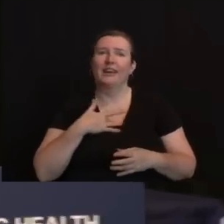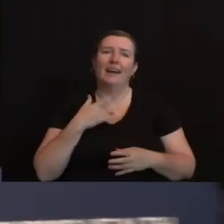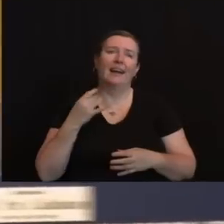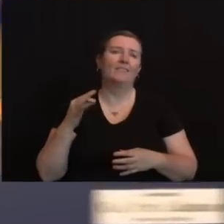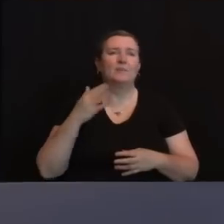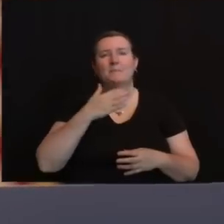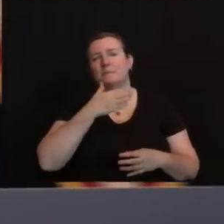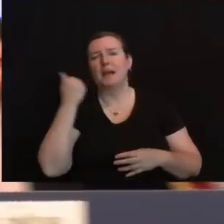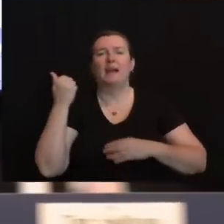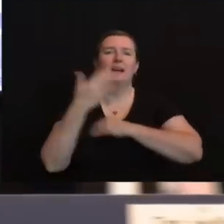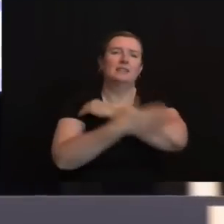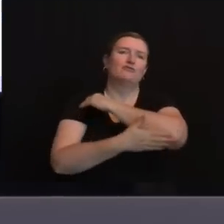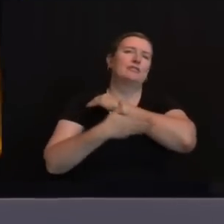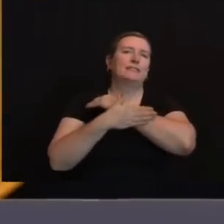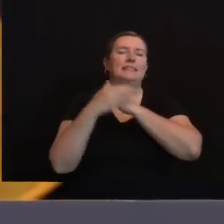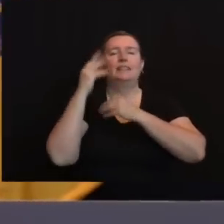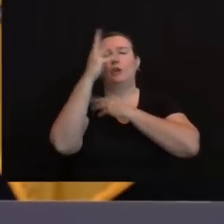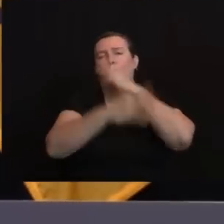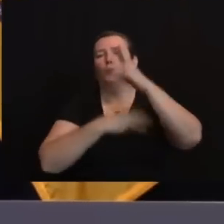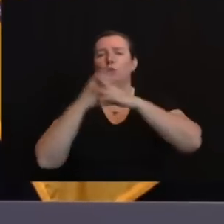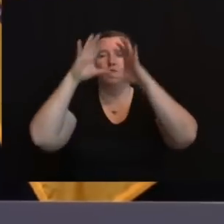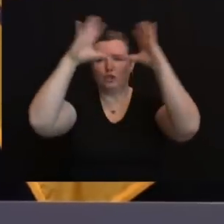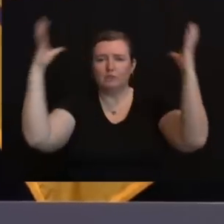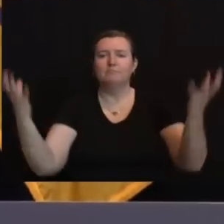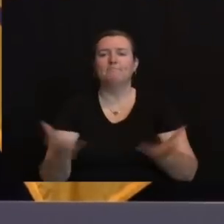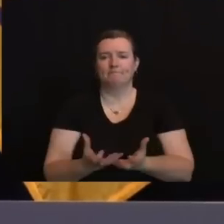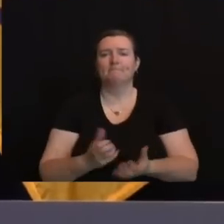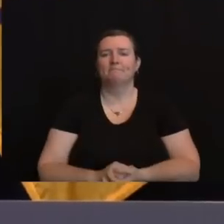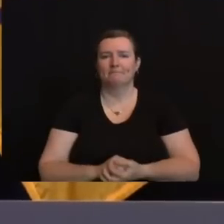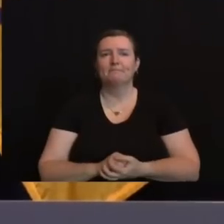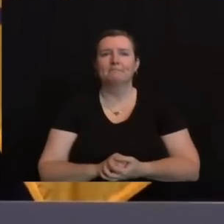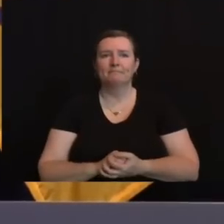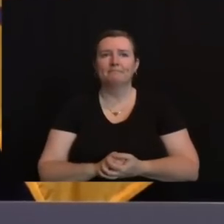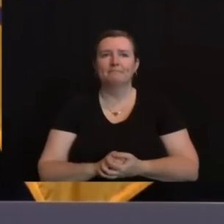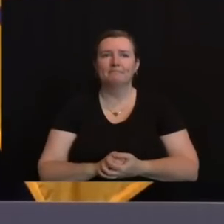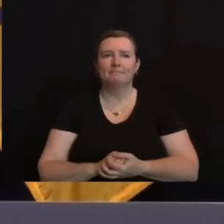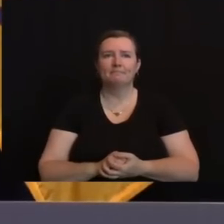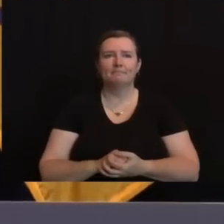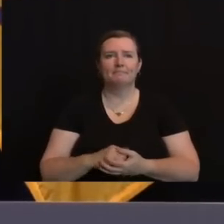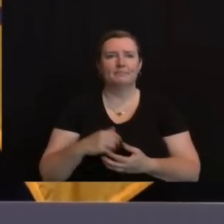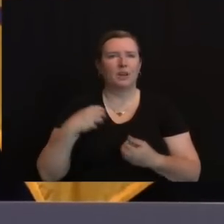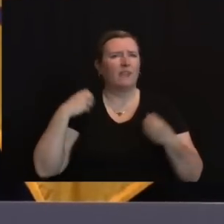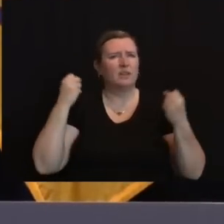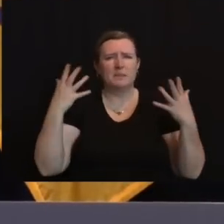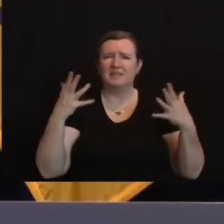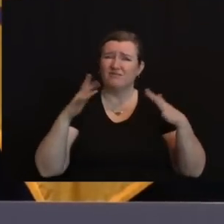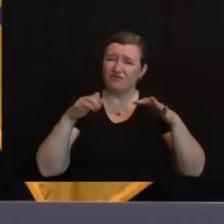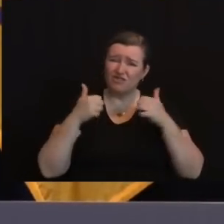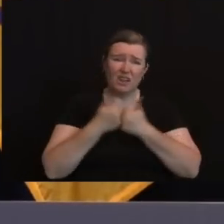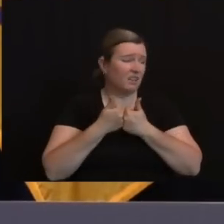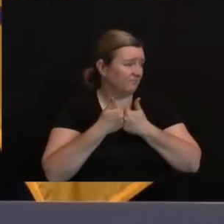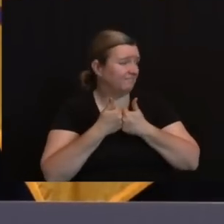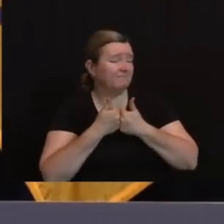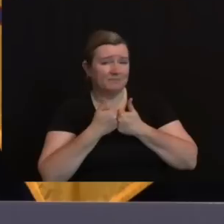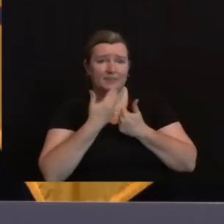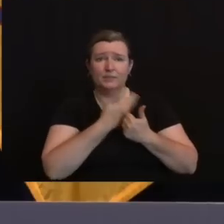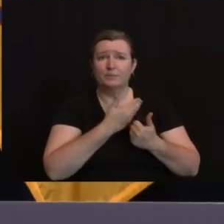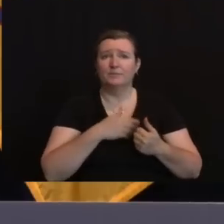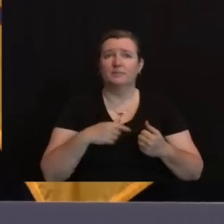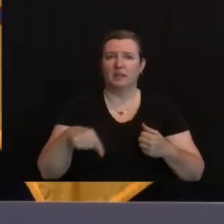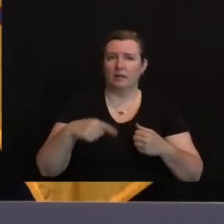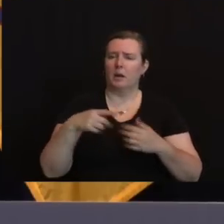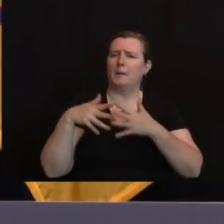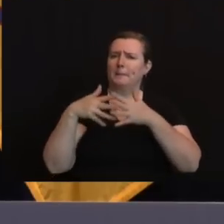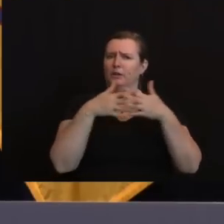Gov. Amen to that, the greatest nation on earth. For all of our challenges, we remain the king of the hill. 2 things,